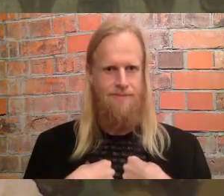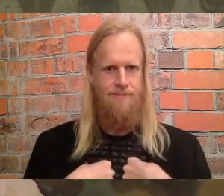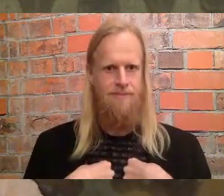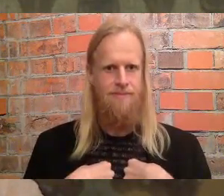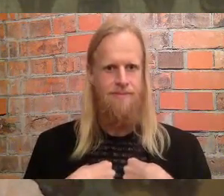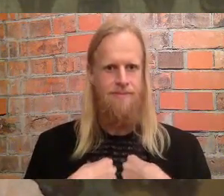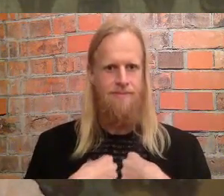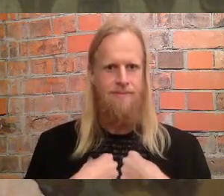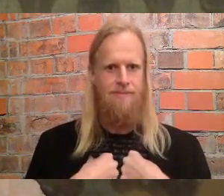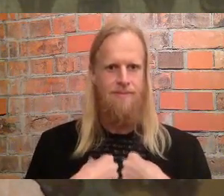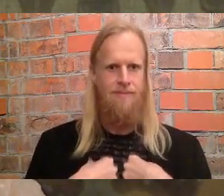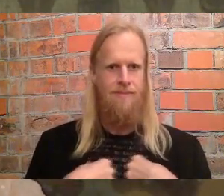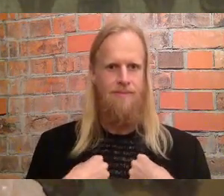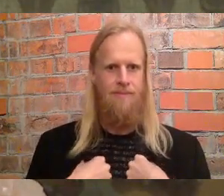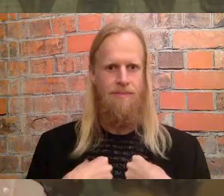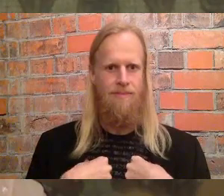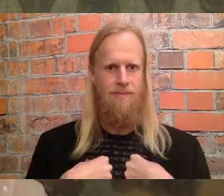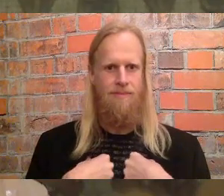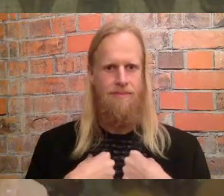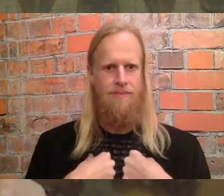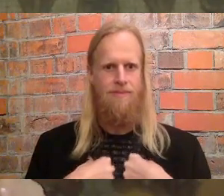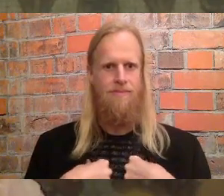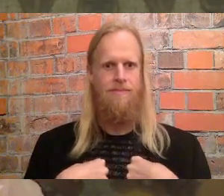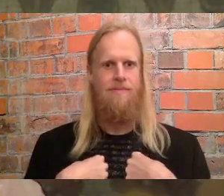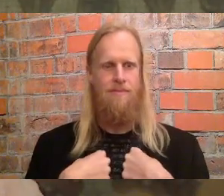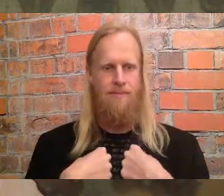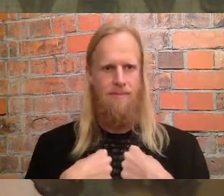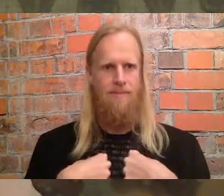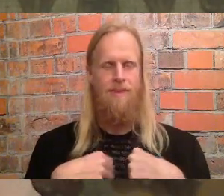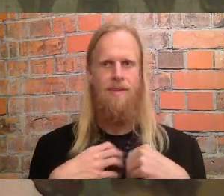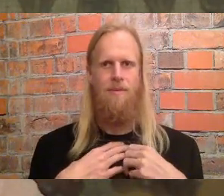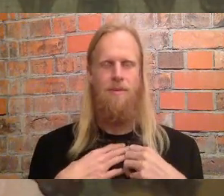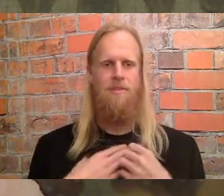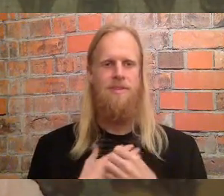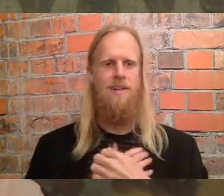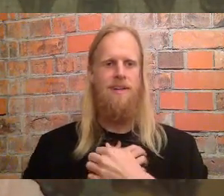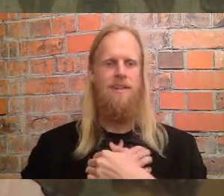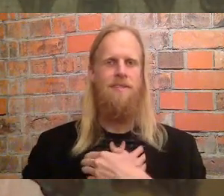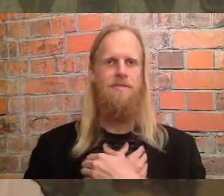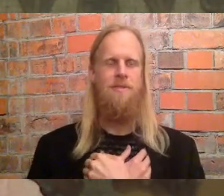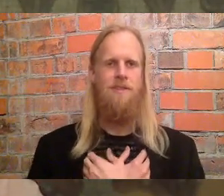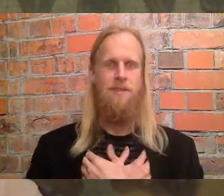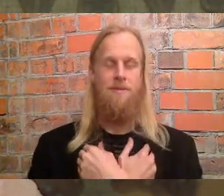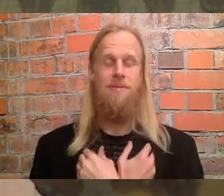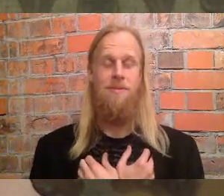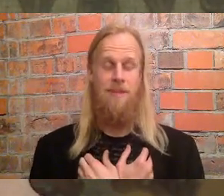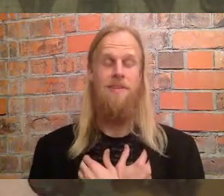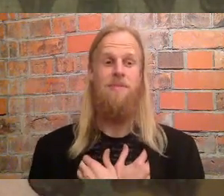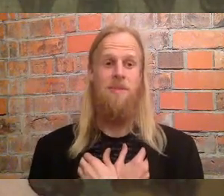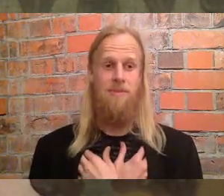part of me's not aligned fully with my divine purpose,